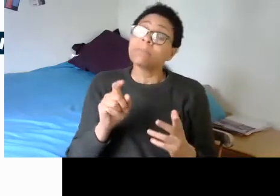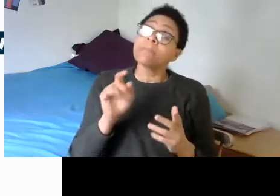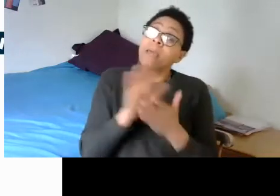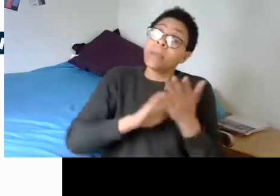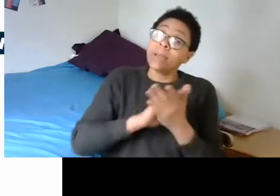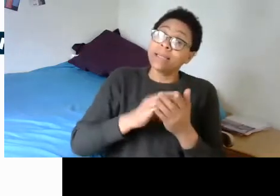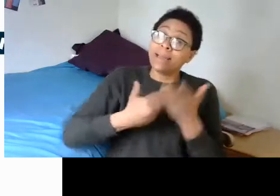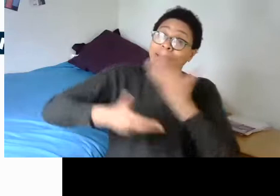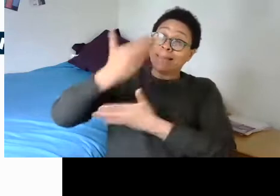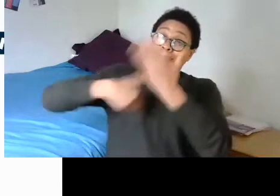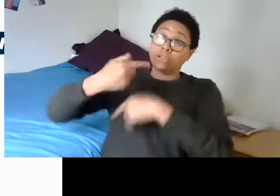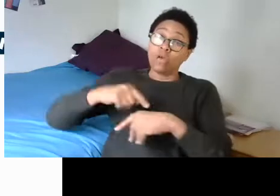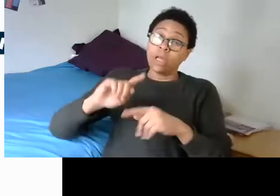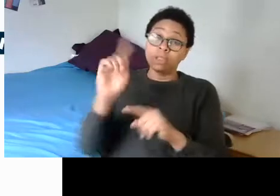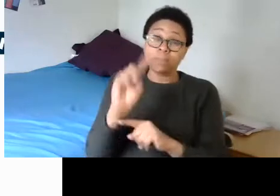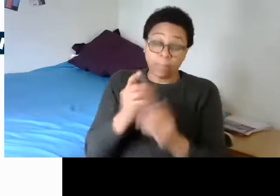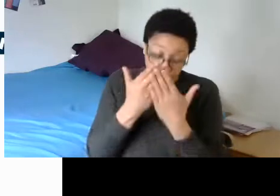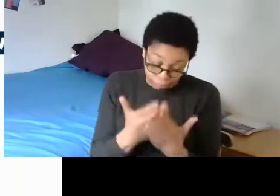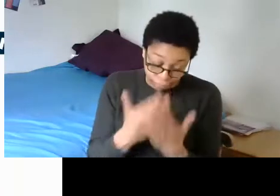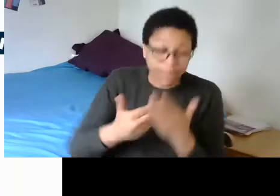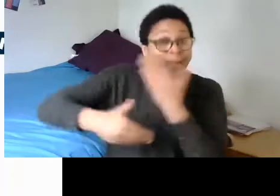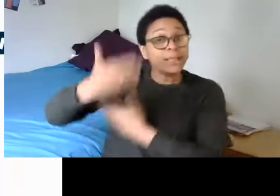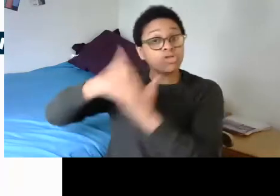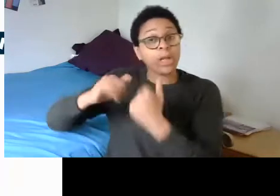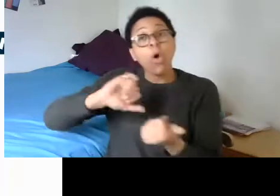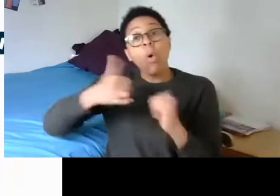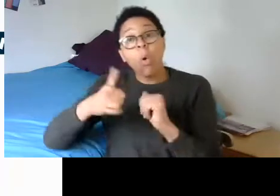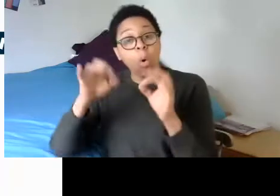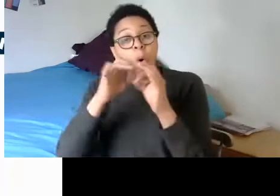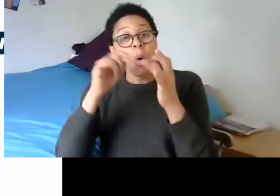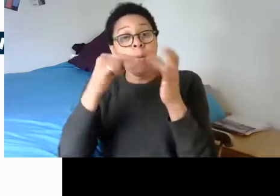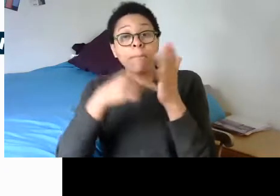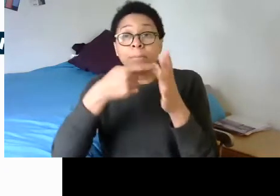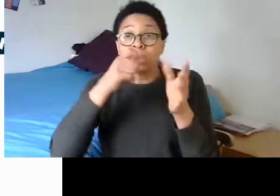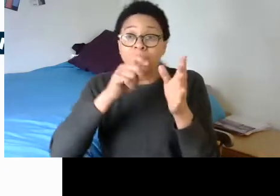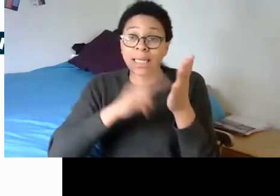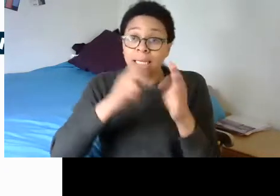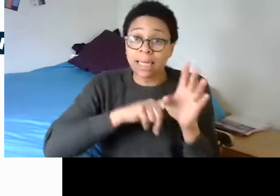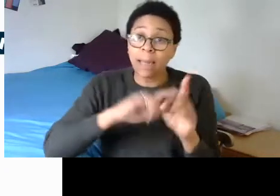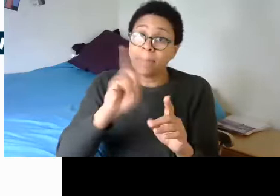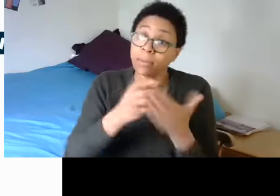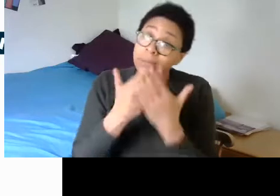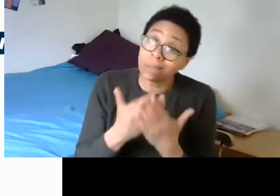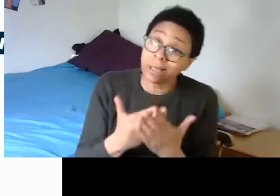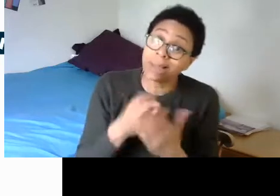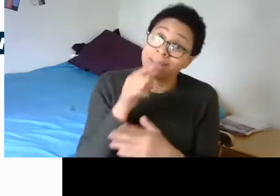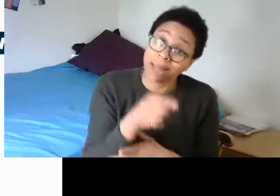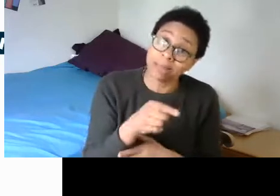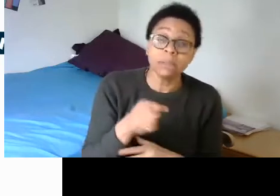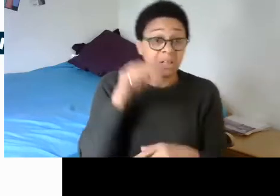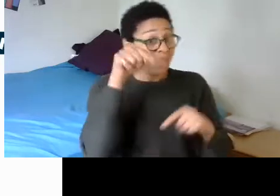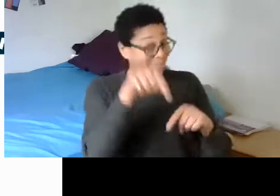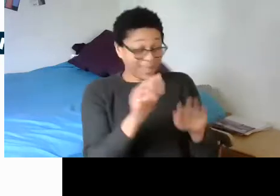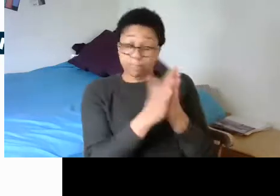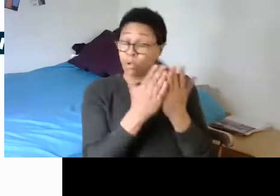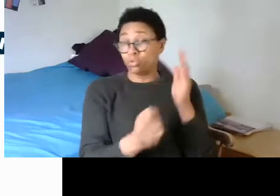such specimens to trace the history of plants and the ways in which they are described and collected. The newspaper cutting,